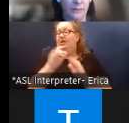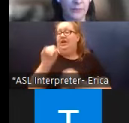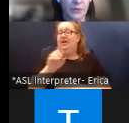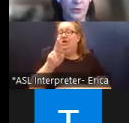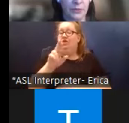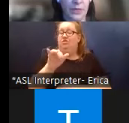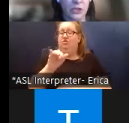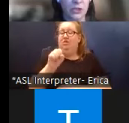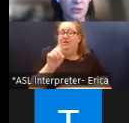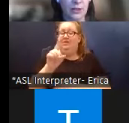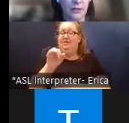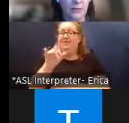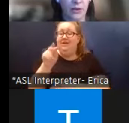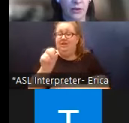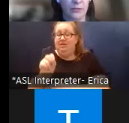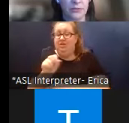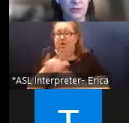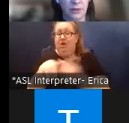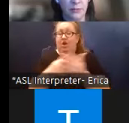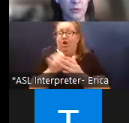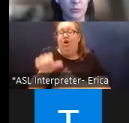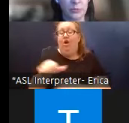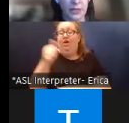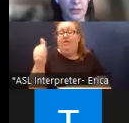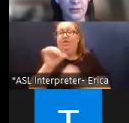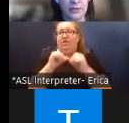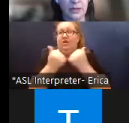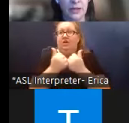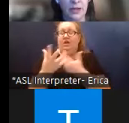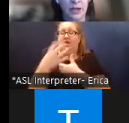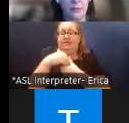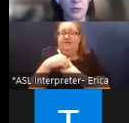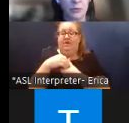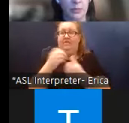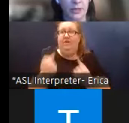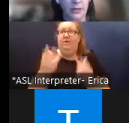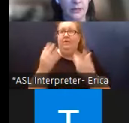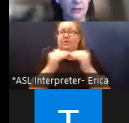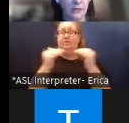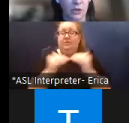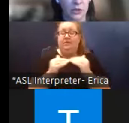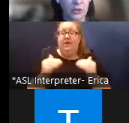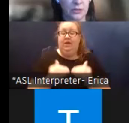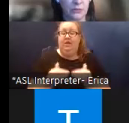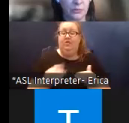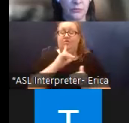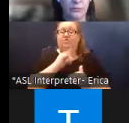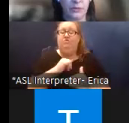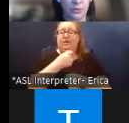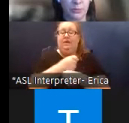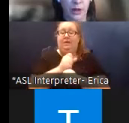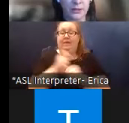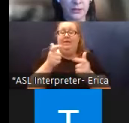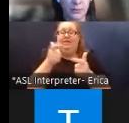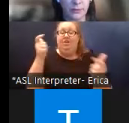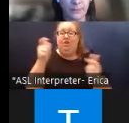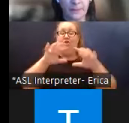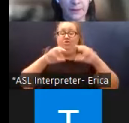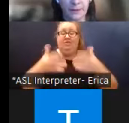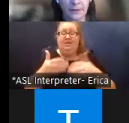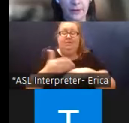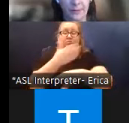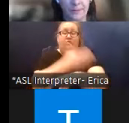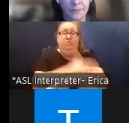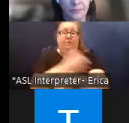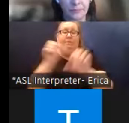all the other agencies that are involved at multiple scales to really make these larger sets of improvements really